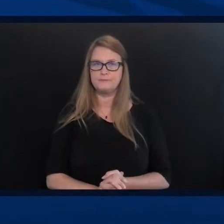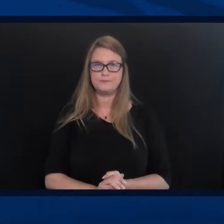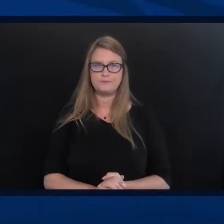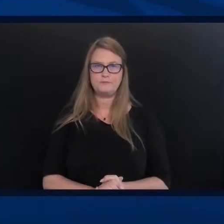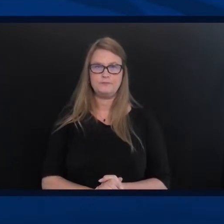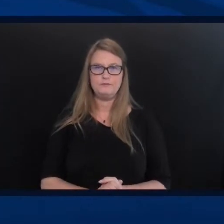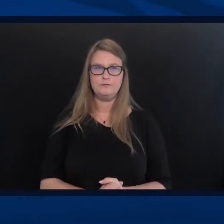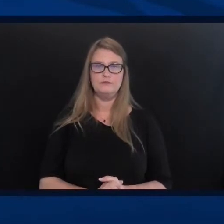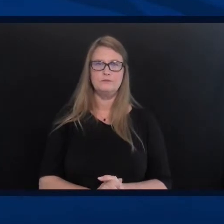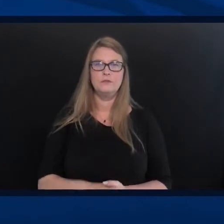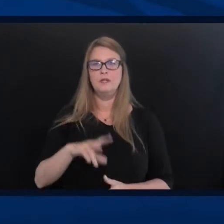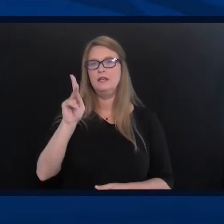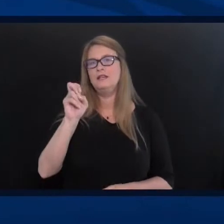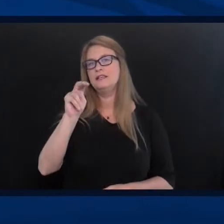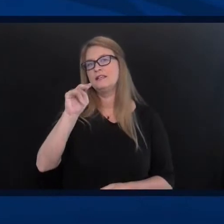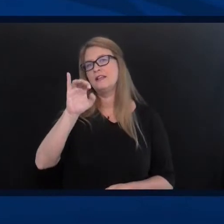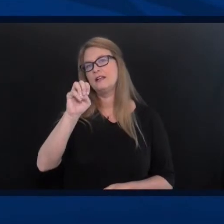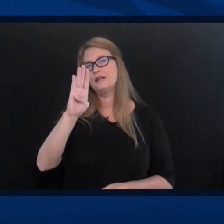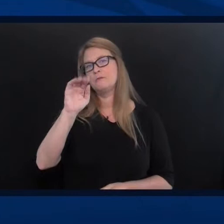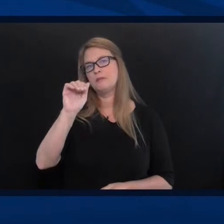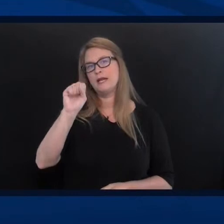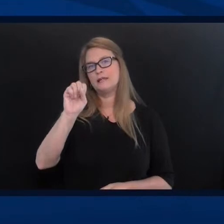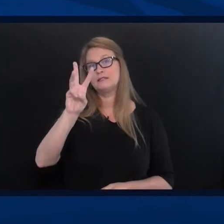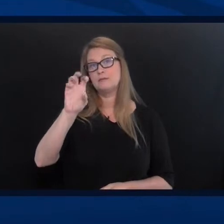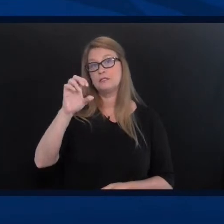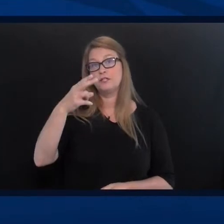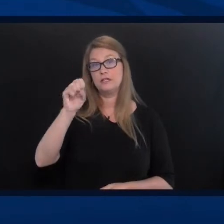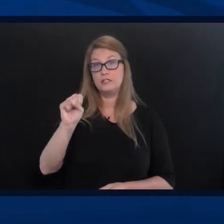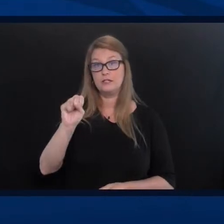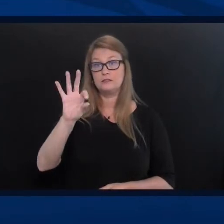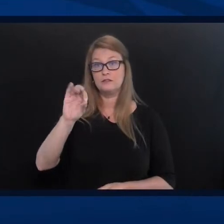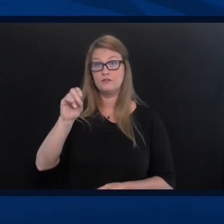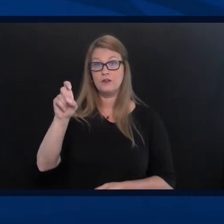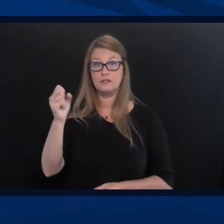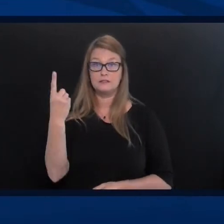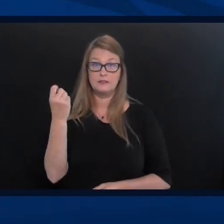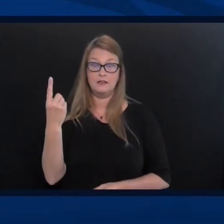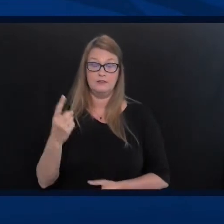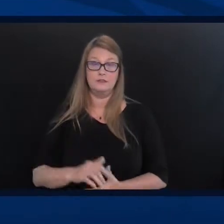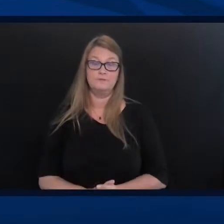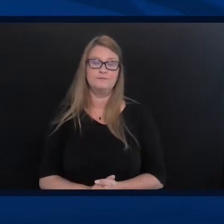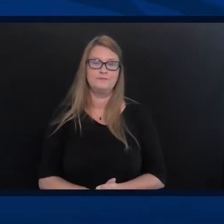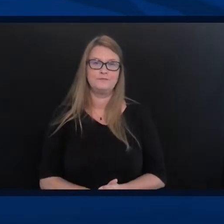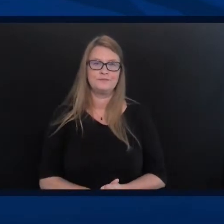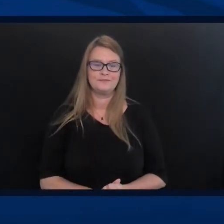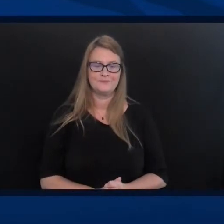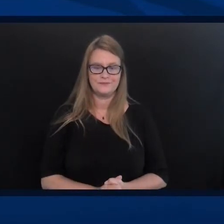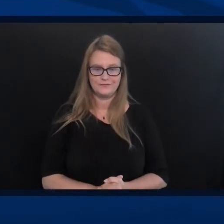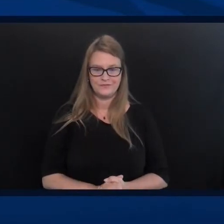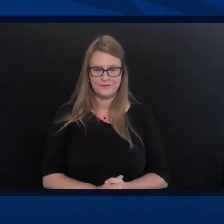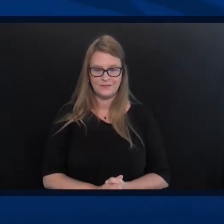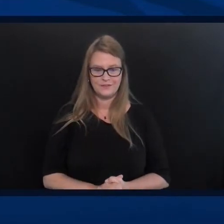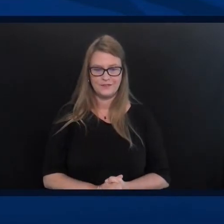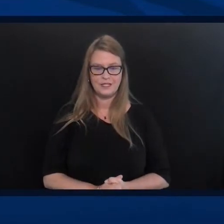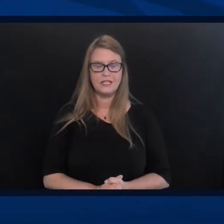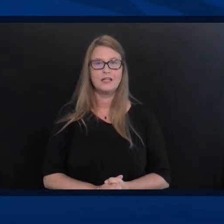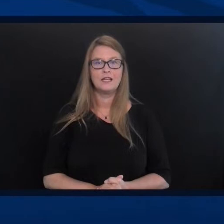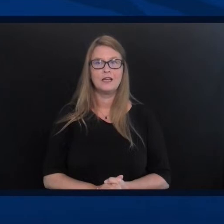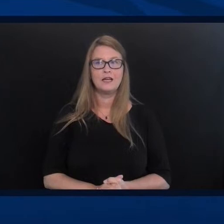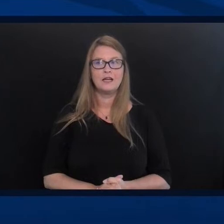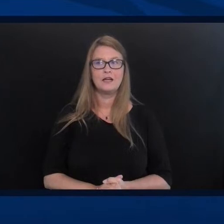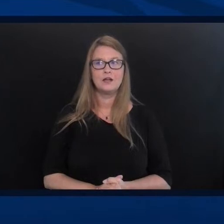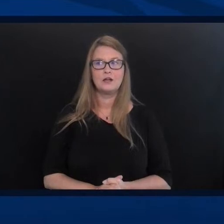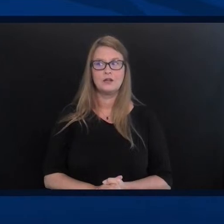right, thank you, David. Next, we'll go to Kenny Bass with WCHS and Fox 11. I know you've spent a lot of time already talking about